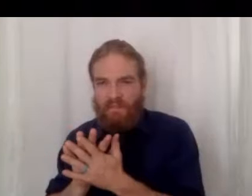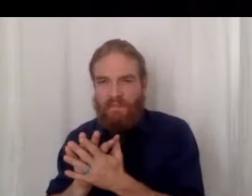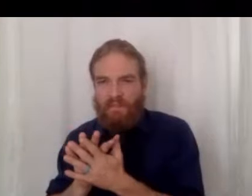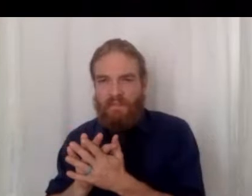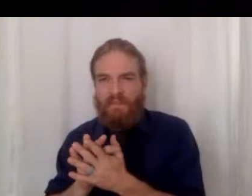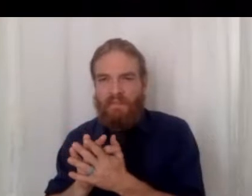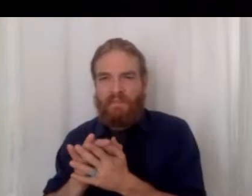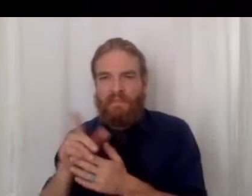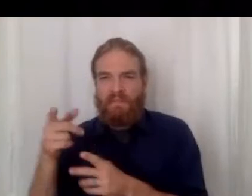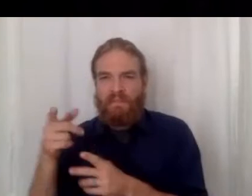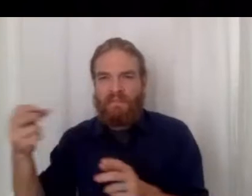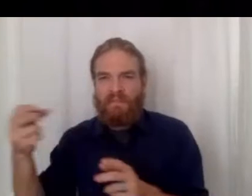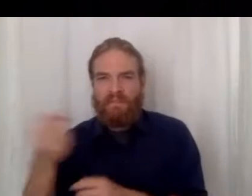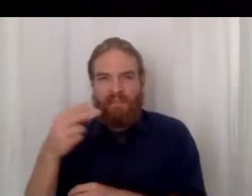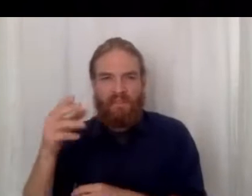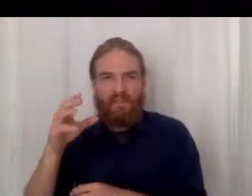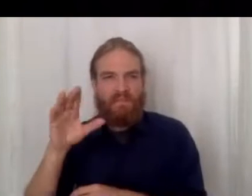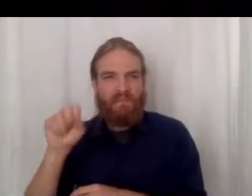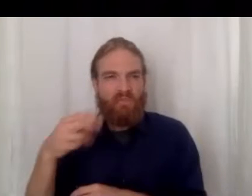mean? Okay.